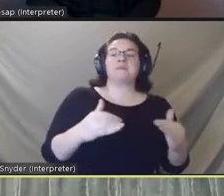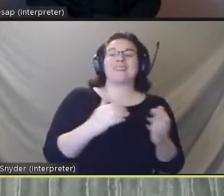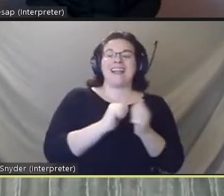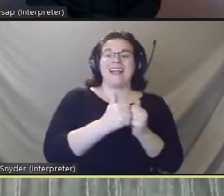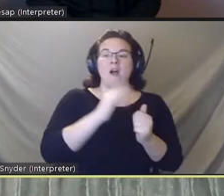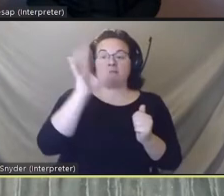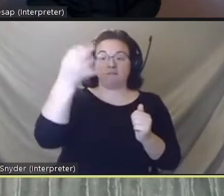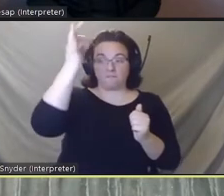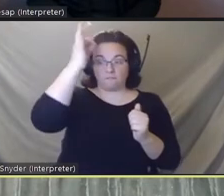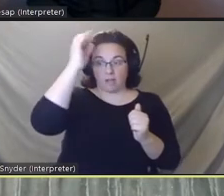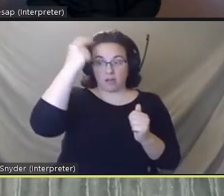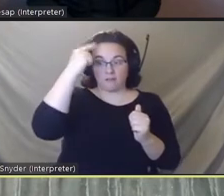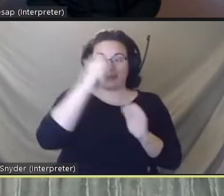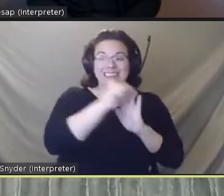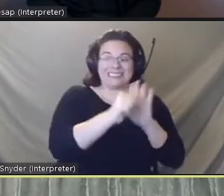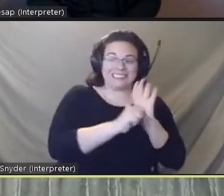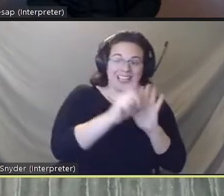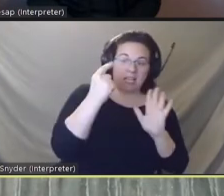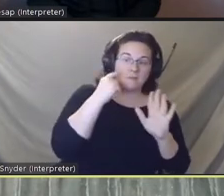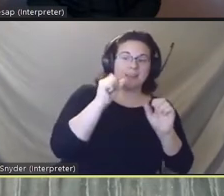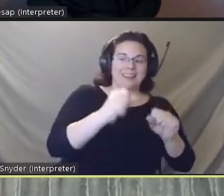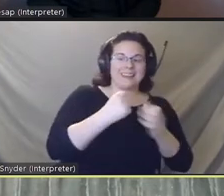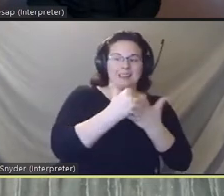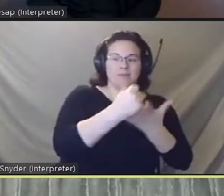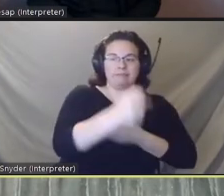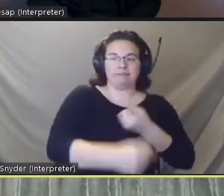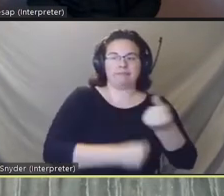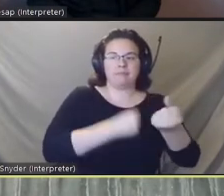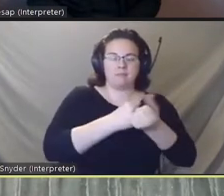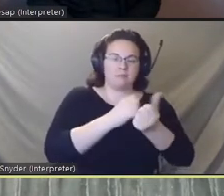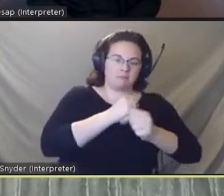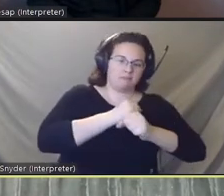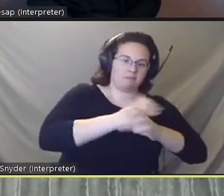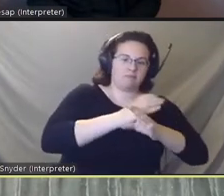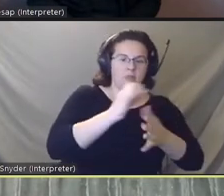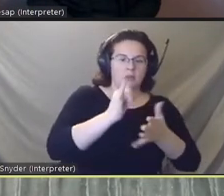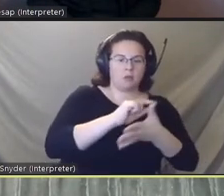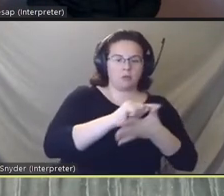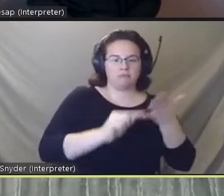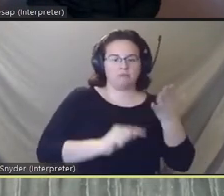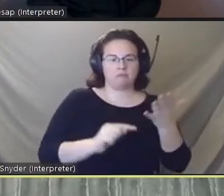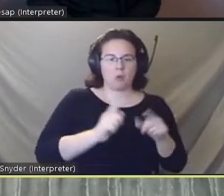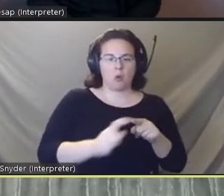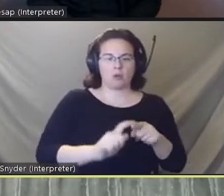governments can help combat such calls. Next slide.